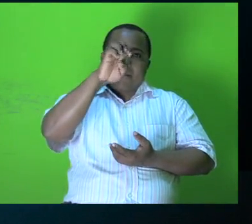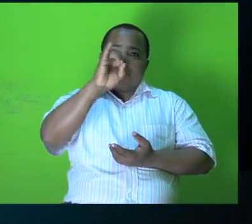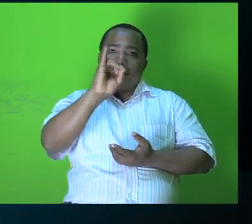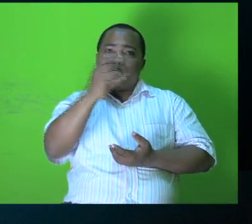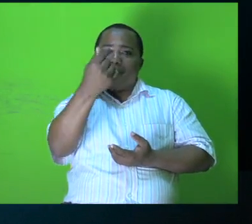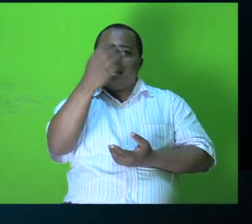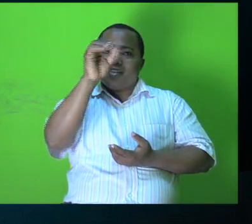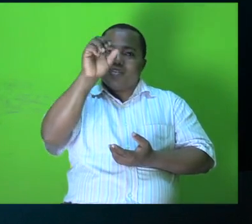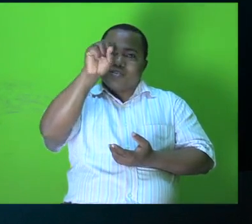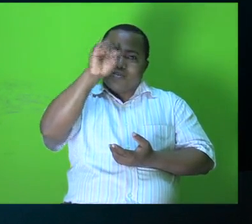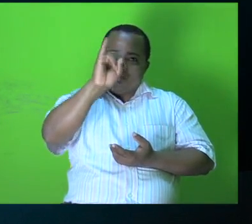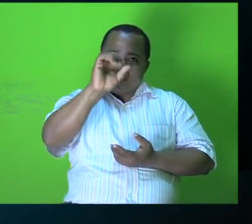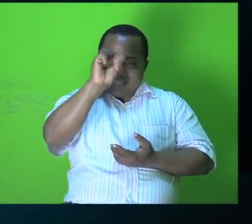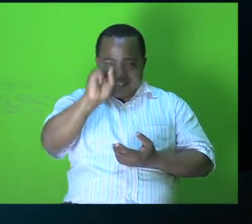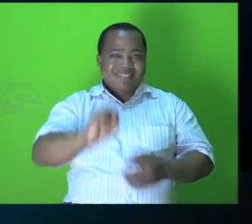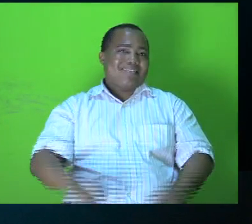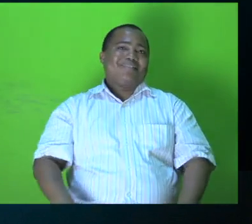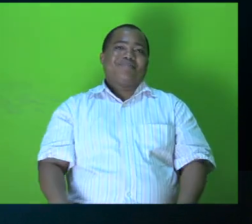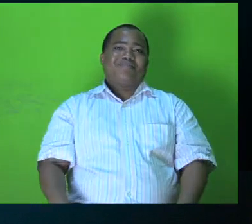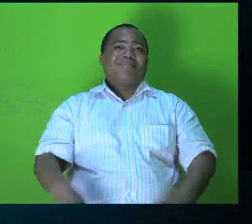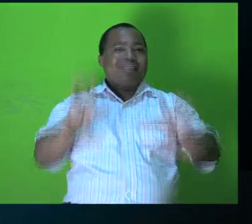Mitosis.